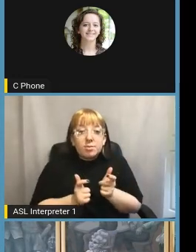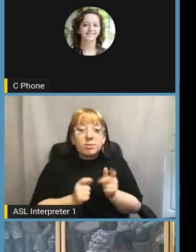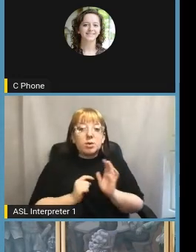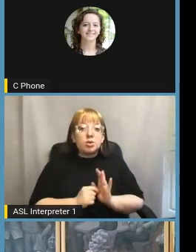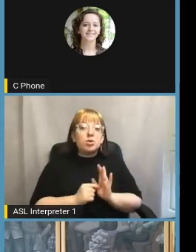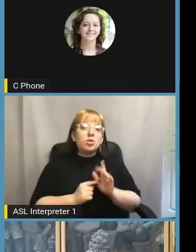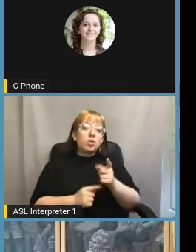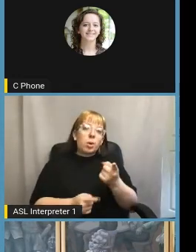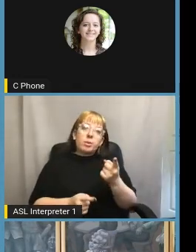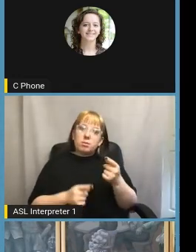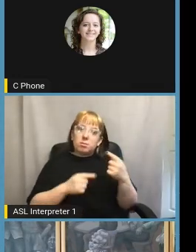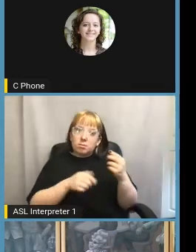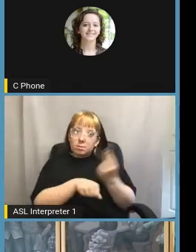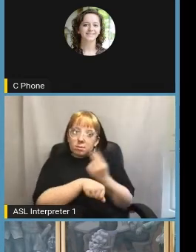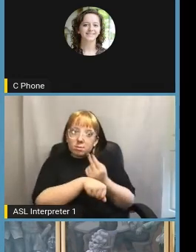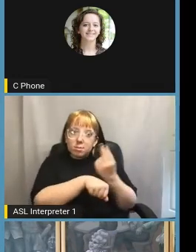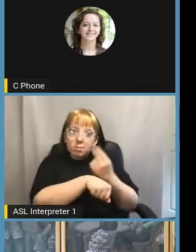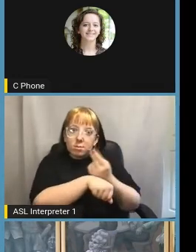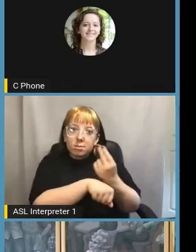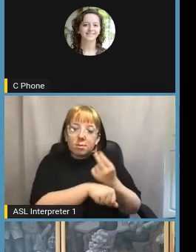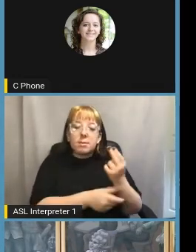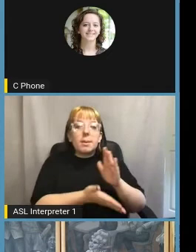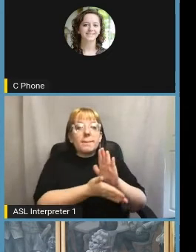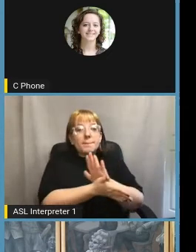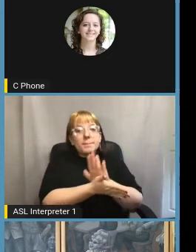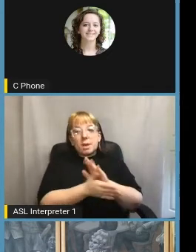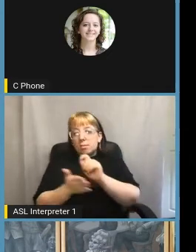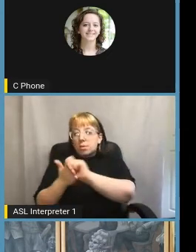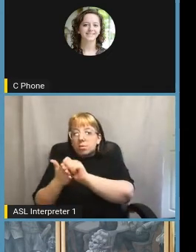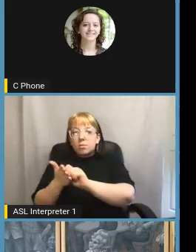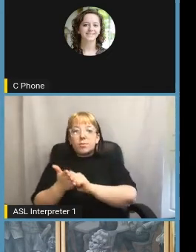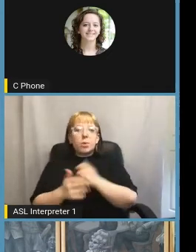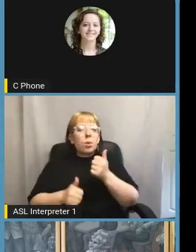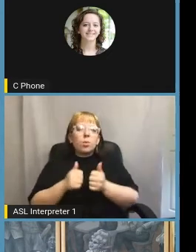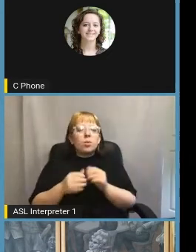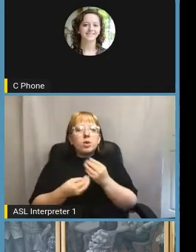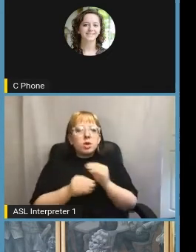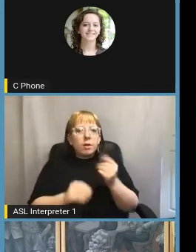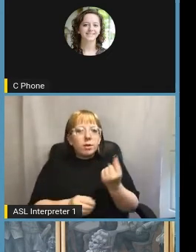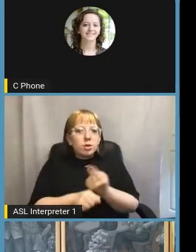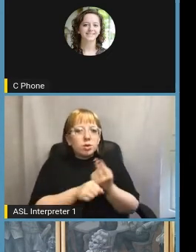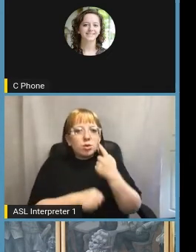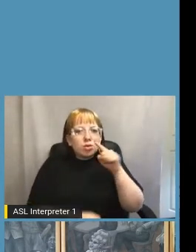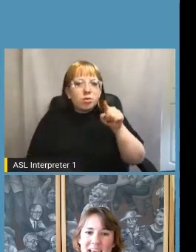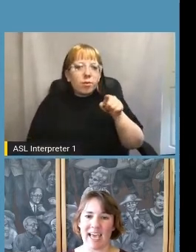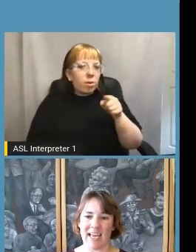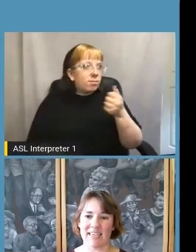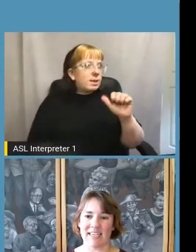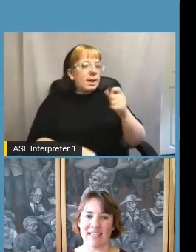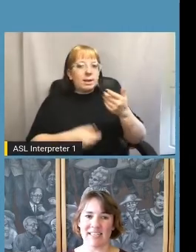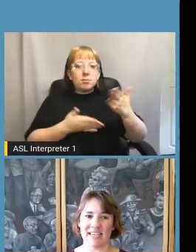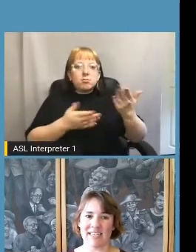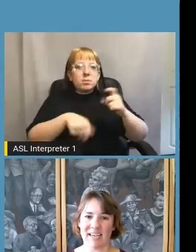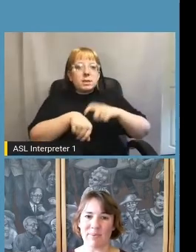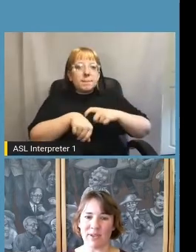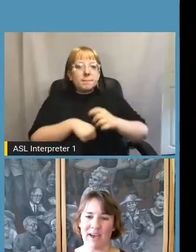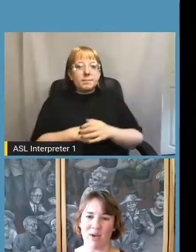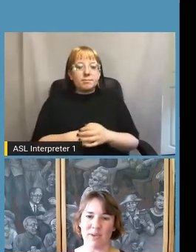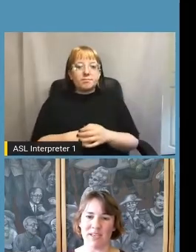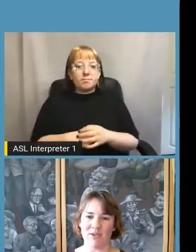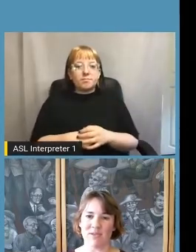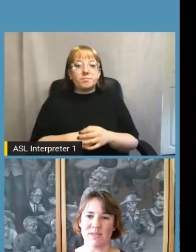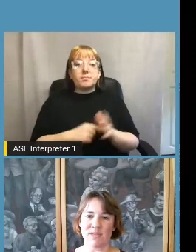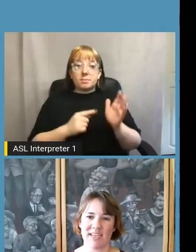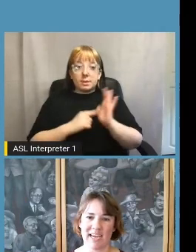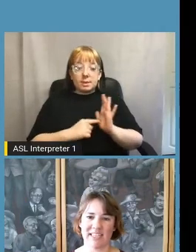There's handwritten paper on it indicating which office it would have been used for at any given time. And this is an example of